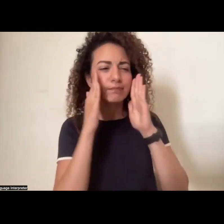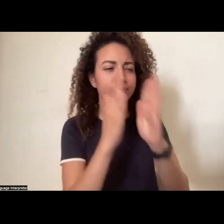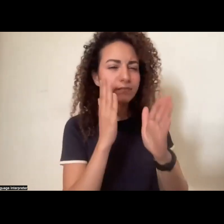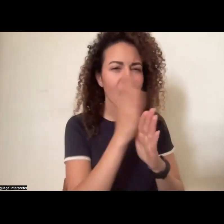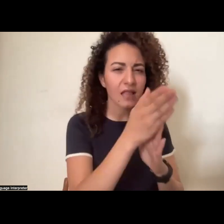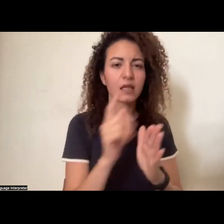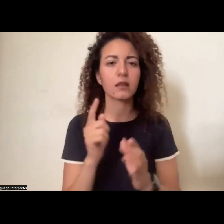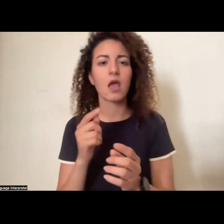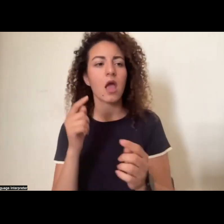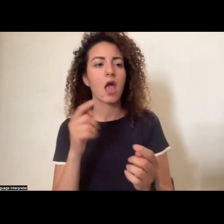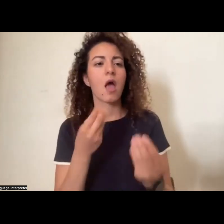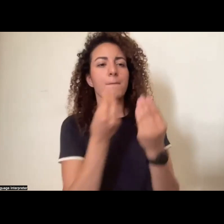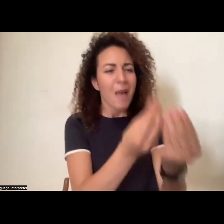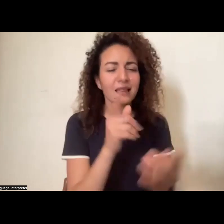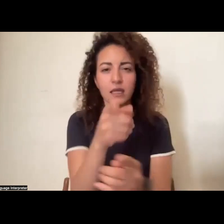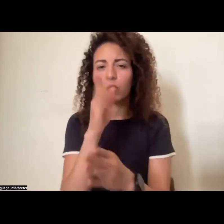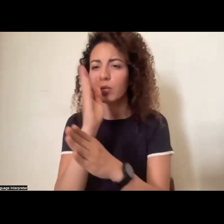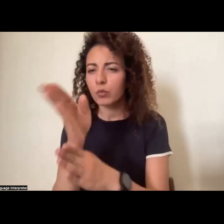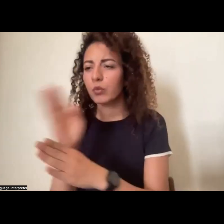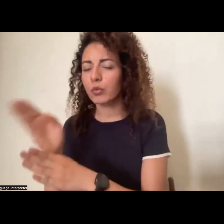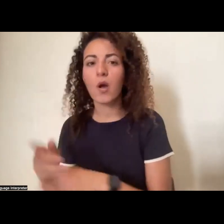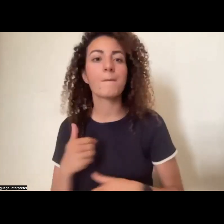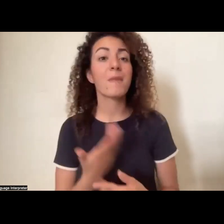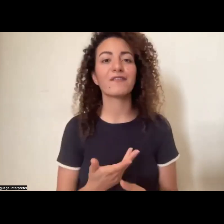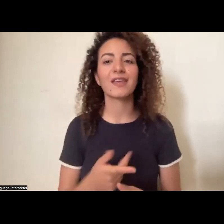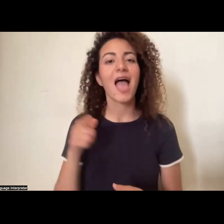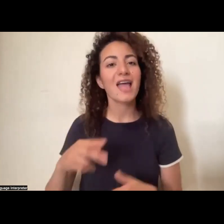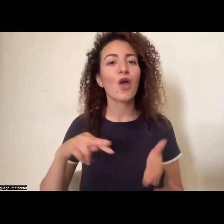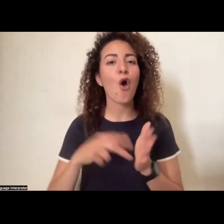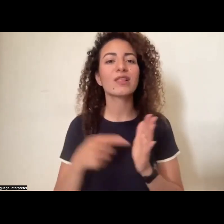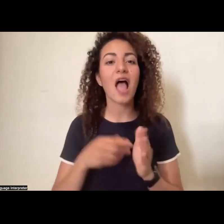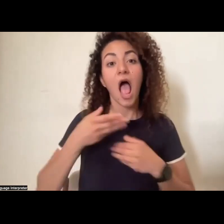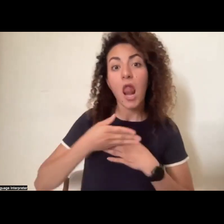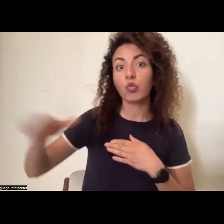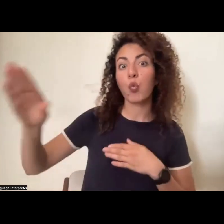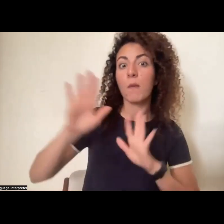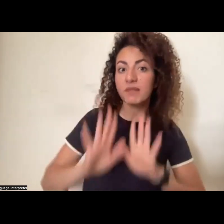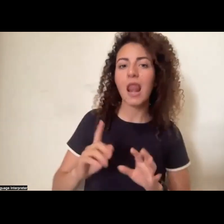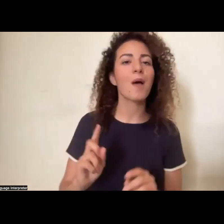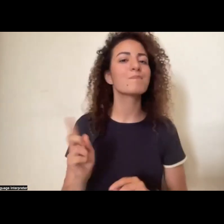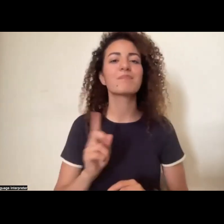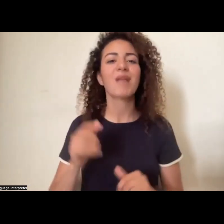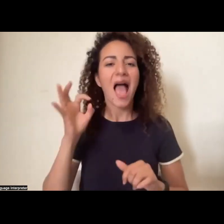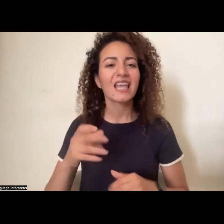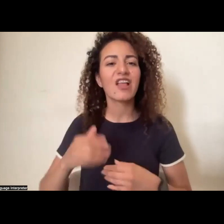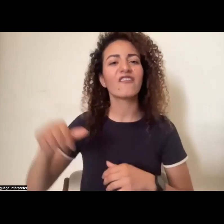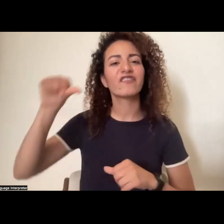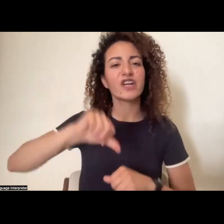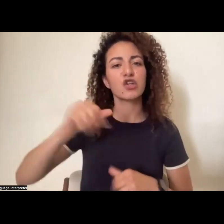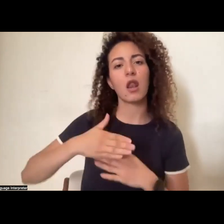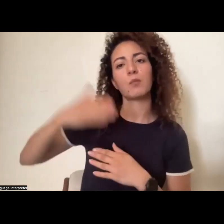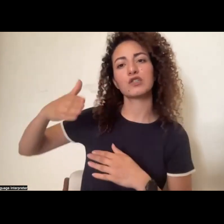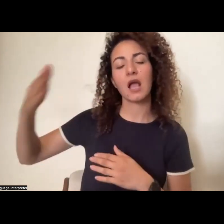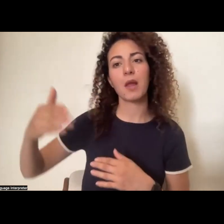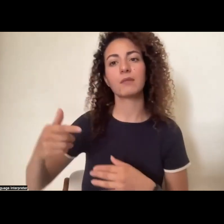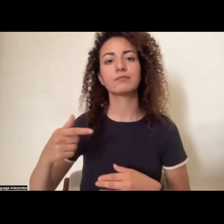more effective, basically. And this is not sustainable. It's relying on foreign aid. It's transient. At some point, we will not be able to. We